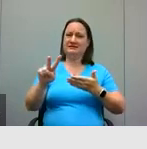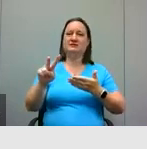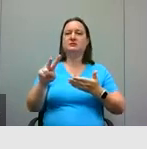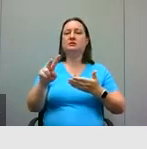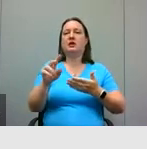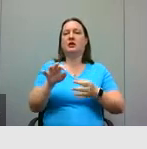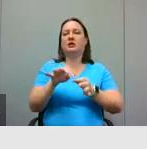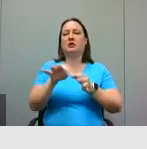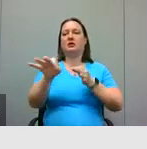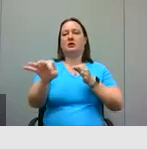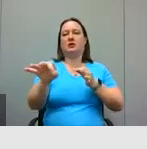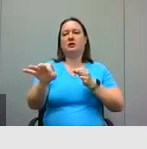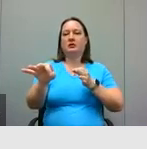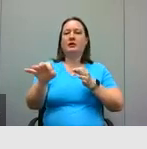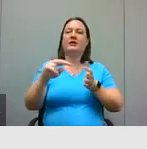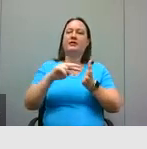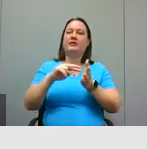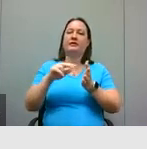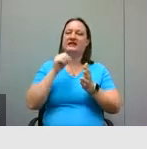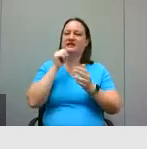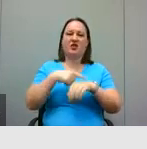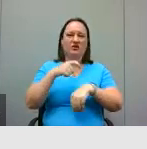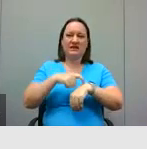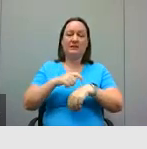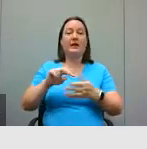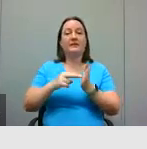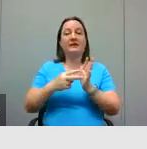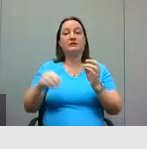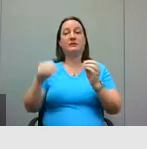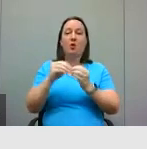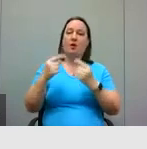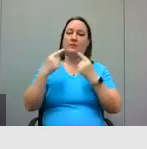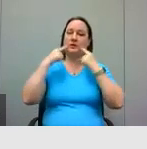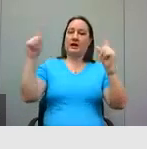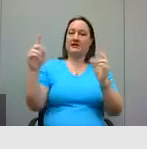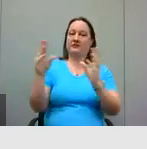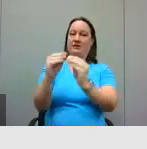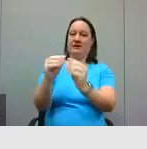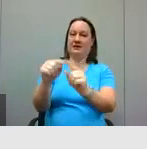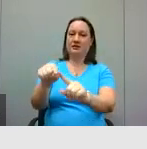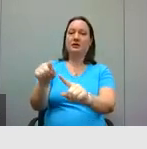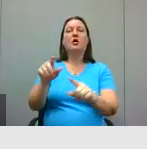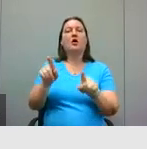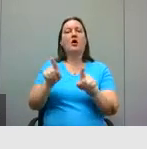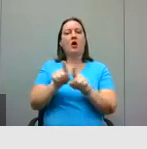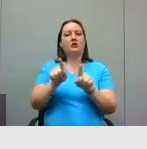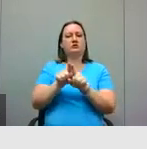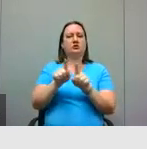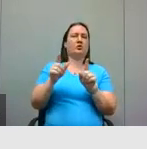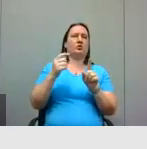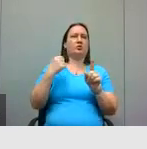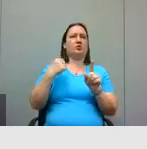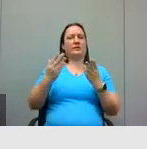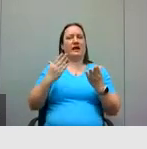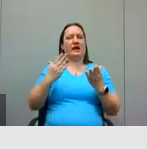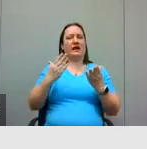long, which will lead to a more productive meeting. It also will hopefully give us more insight about some other things that are going